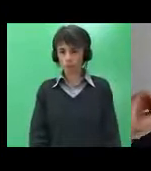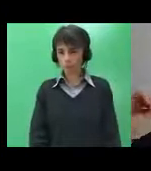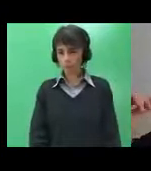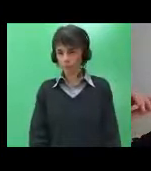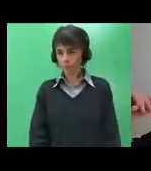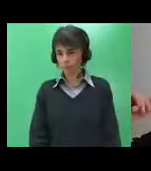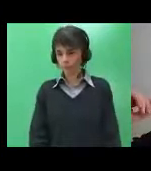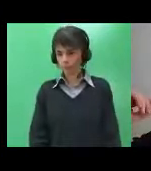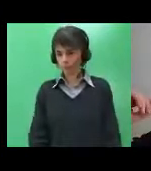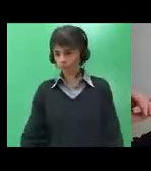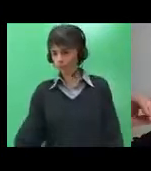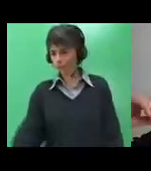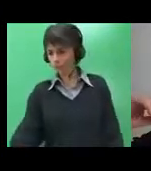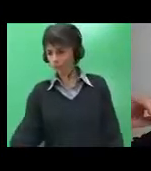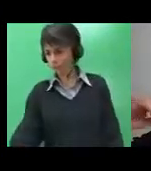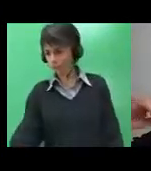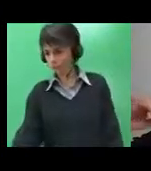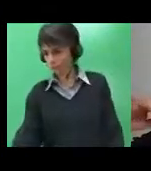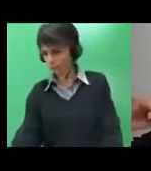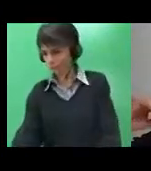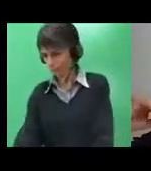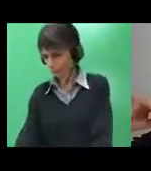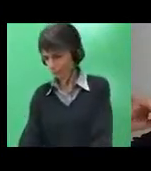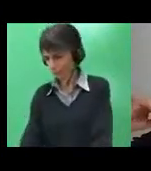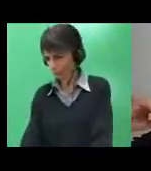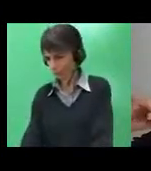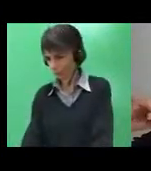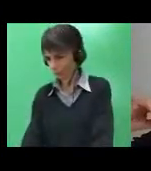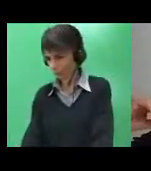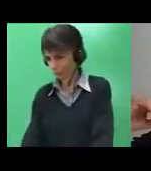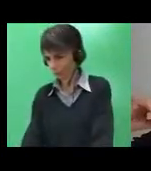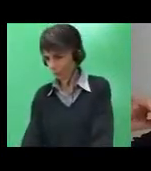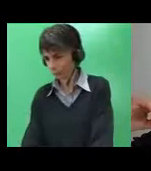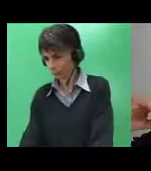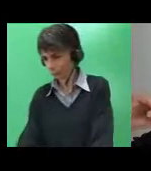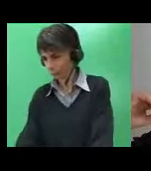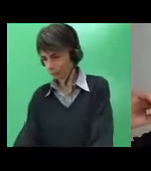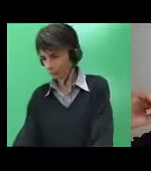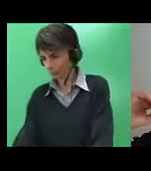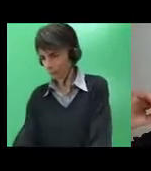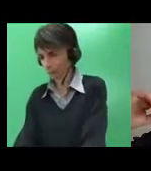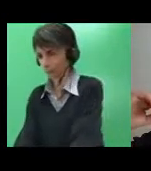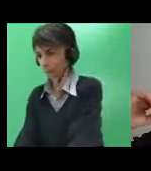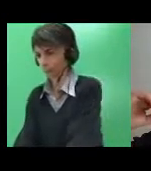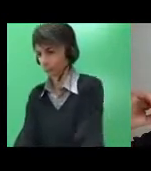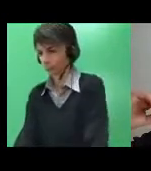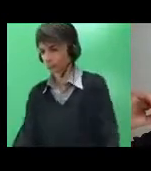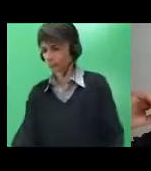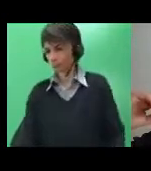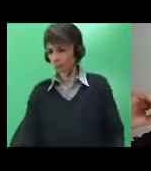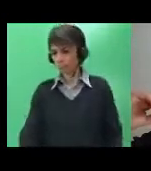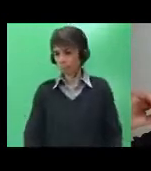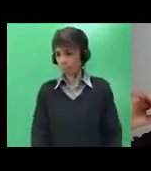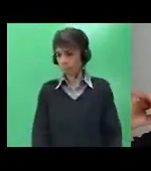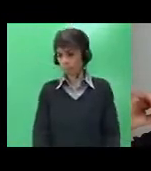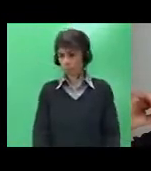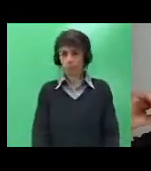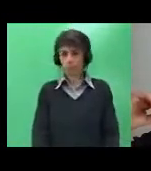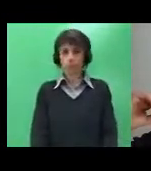their kicks stomping on a dream. But I don't let it get